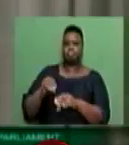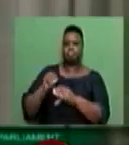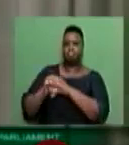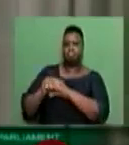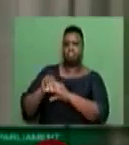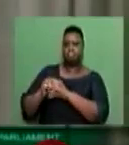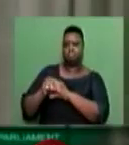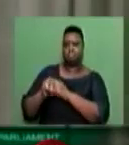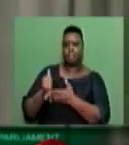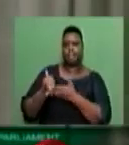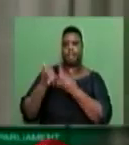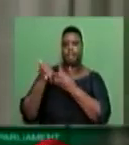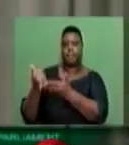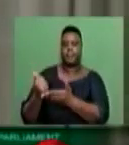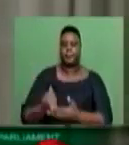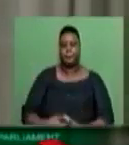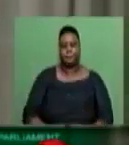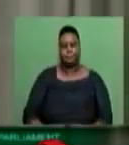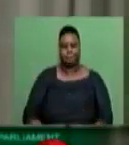citizens resident in Tobago.